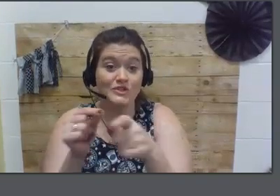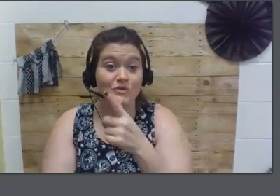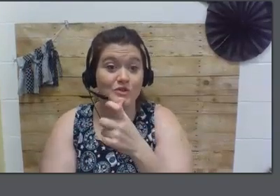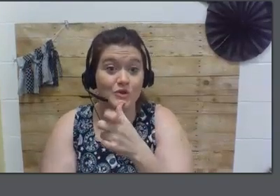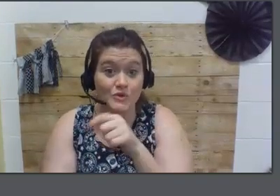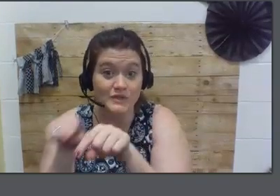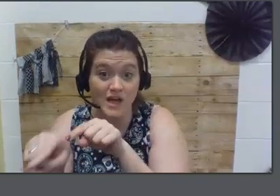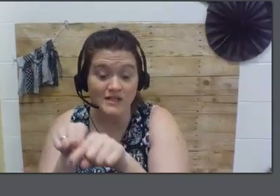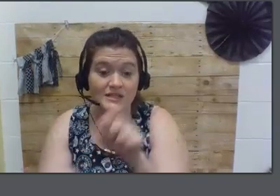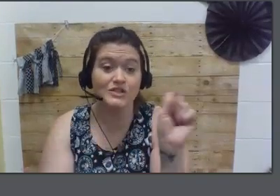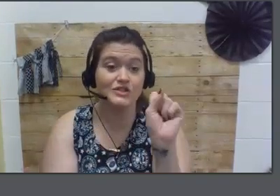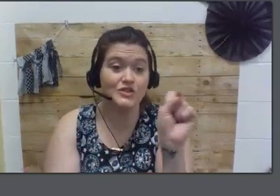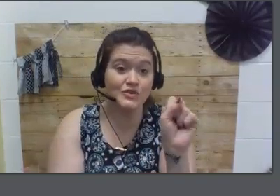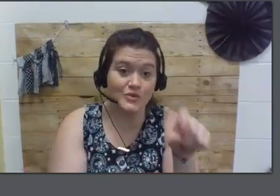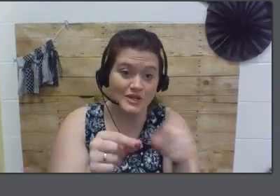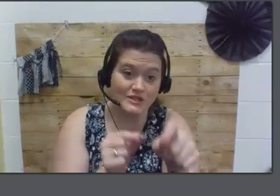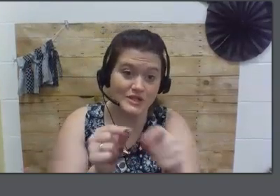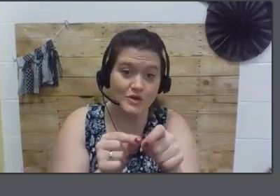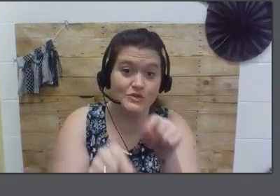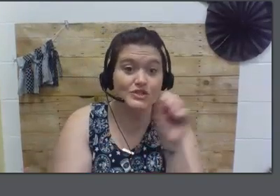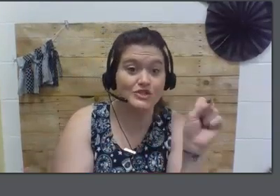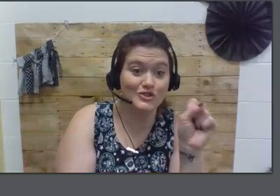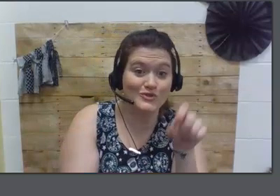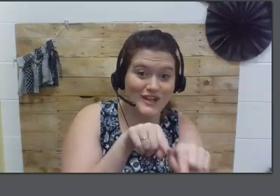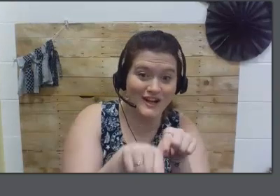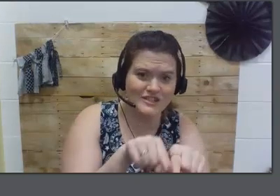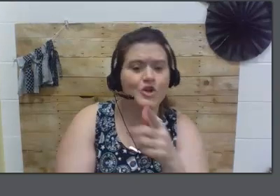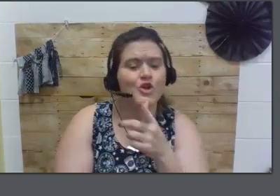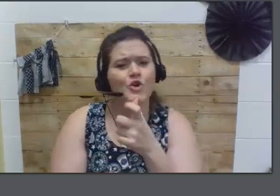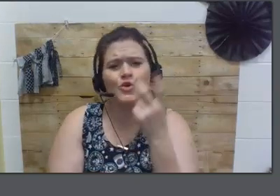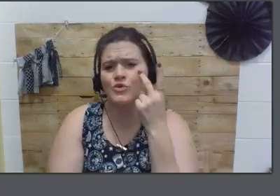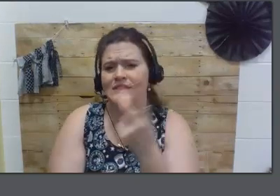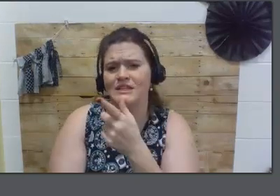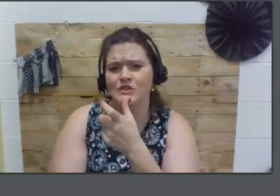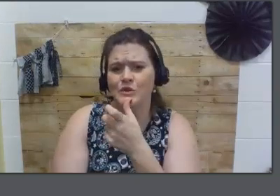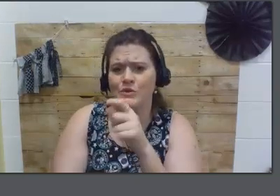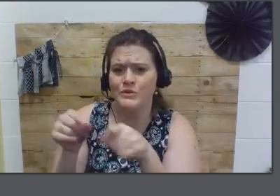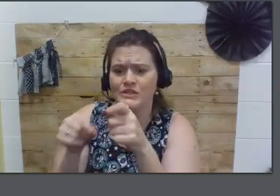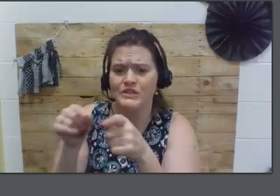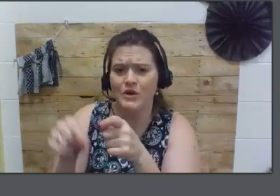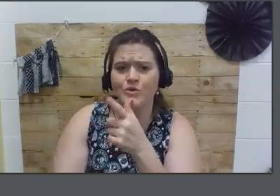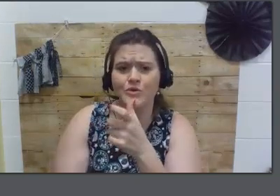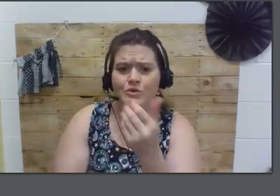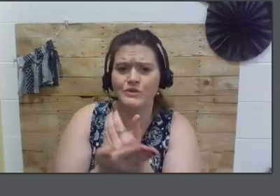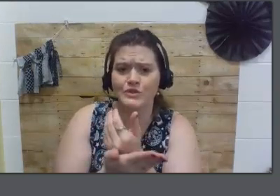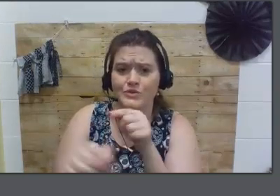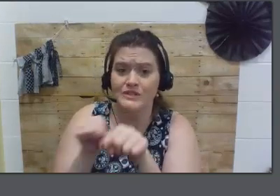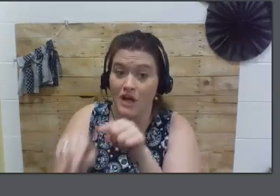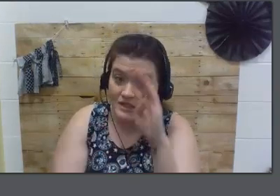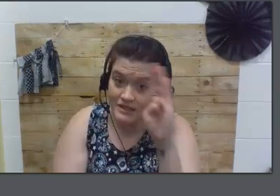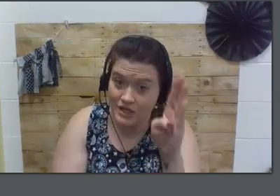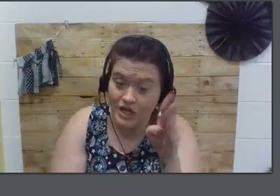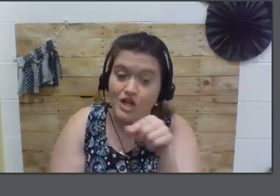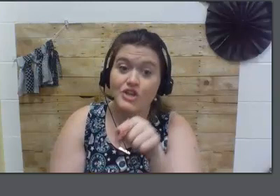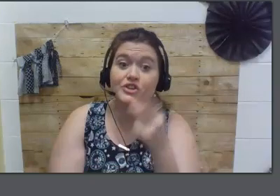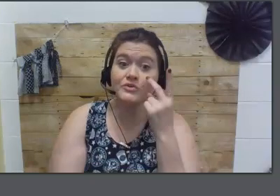Who sews whose socks? Sue sews Sue's socks. Who sees who sew whose new